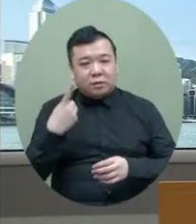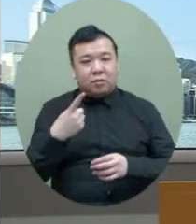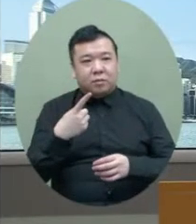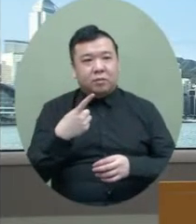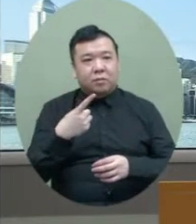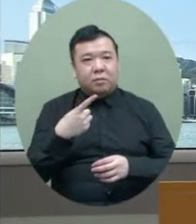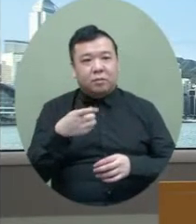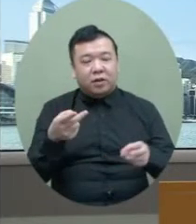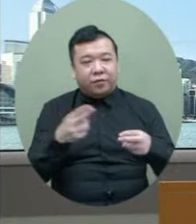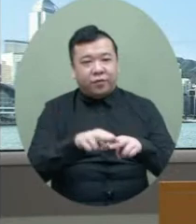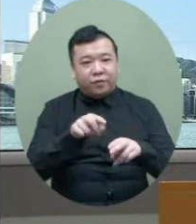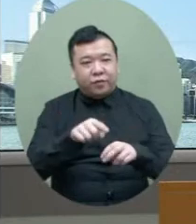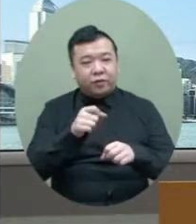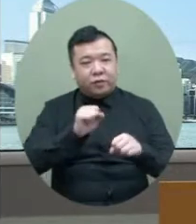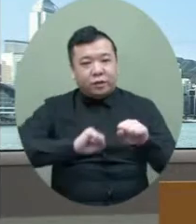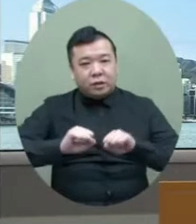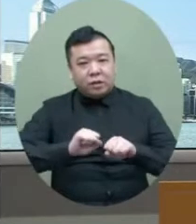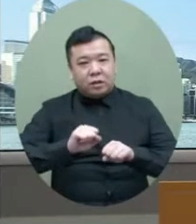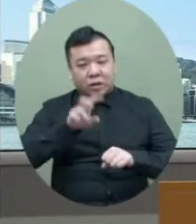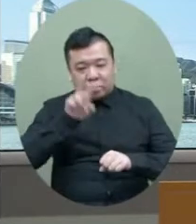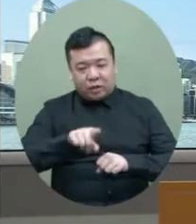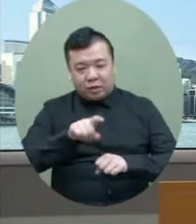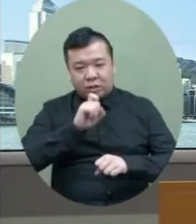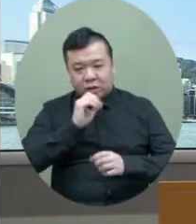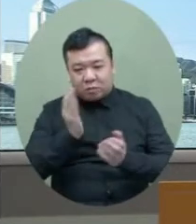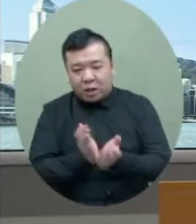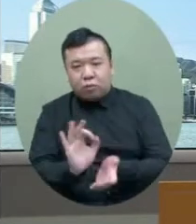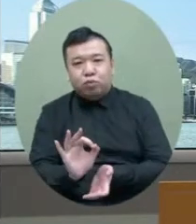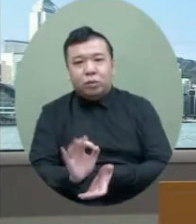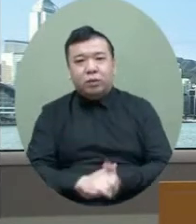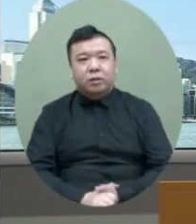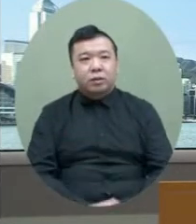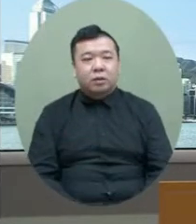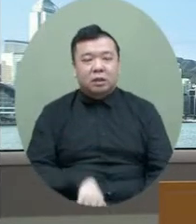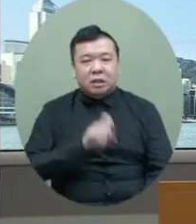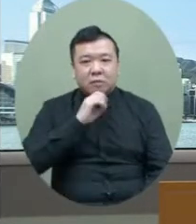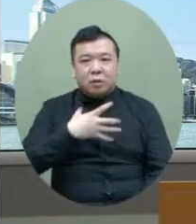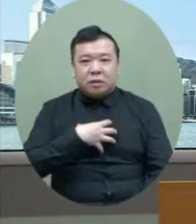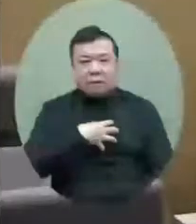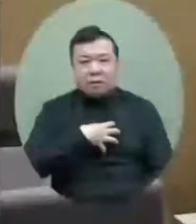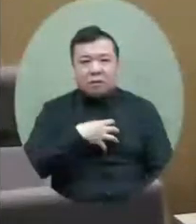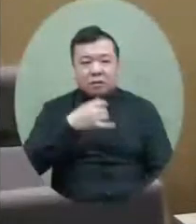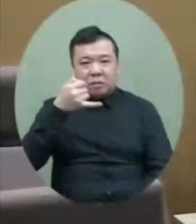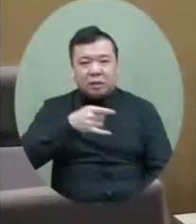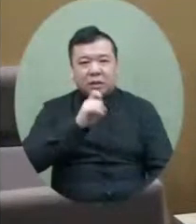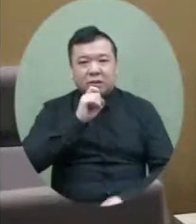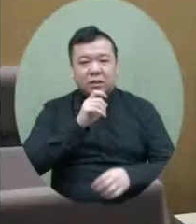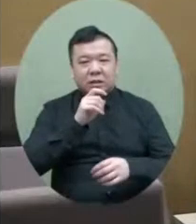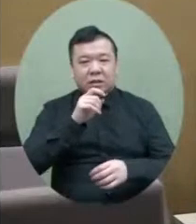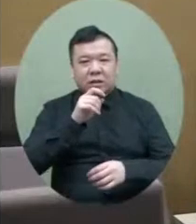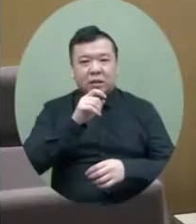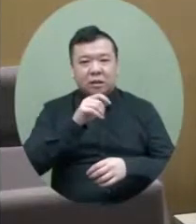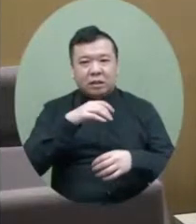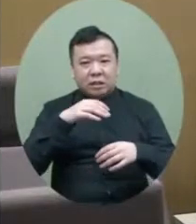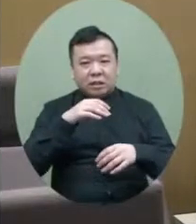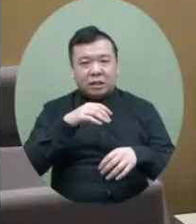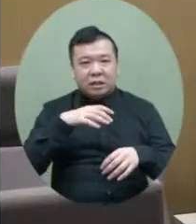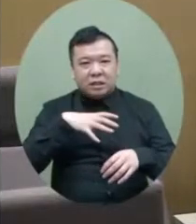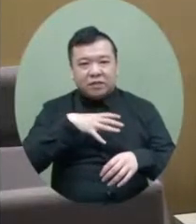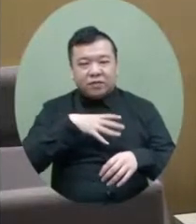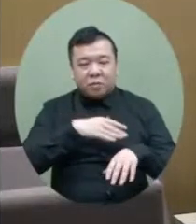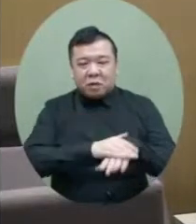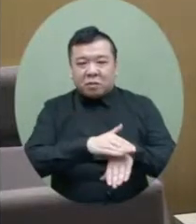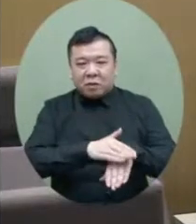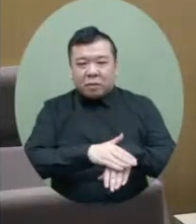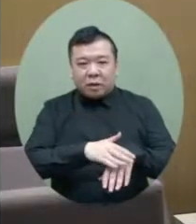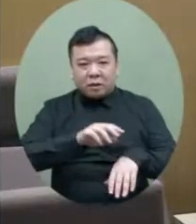For the Tongfat building, the lockdown operation failed to find any positive cases. Are you concerned that